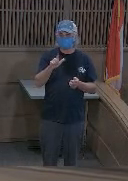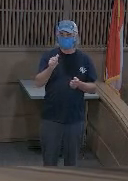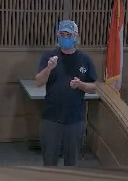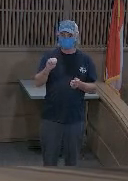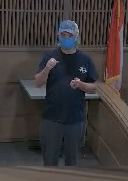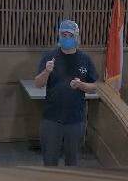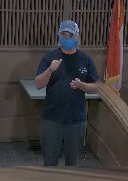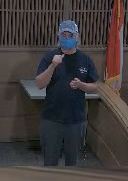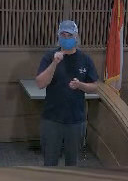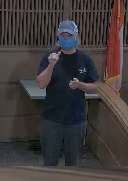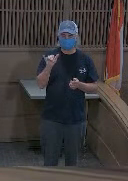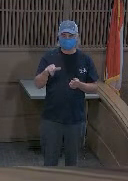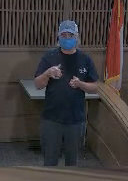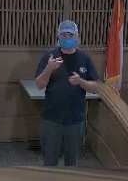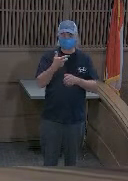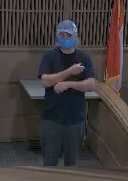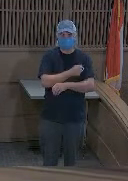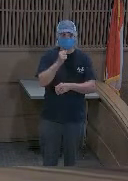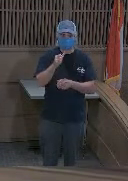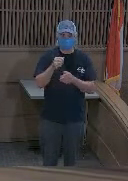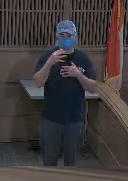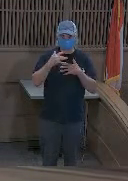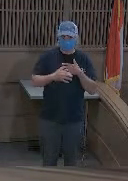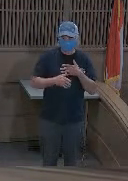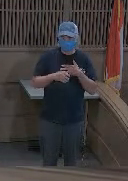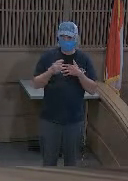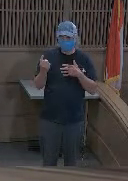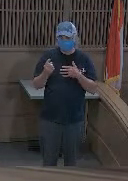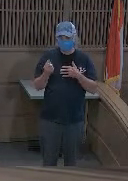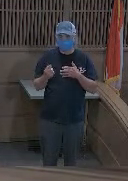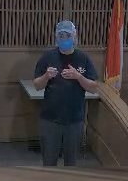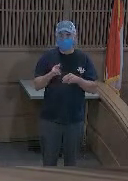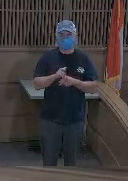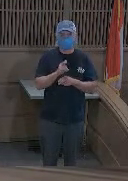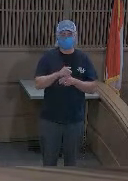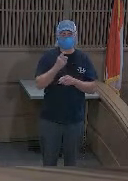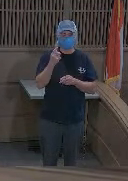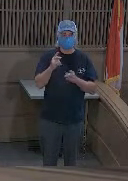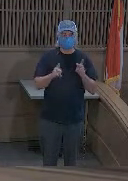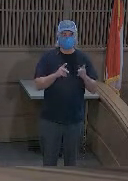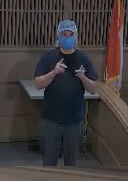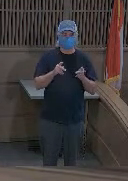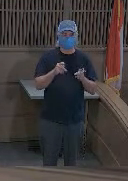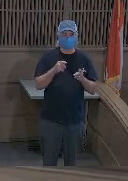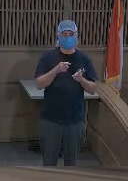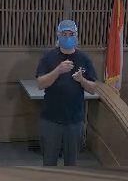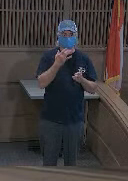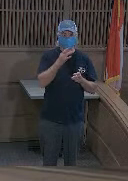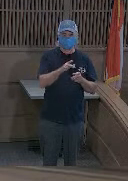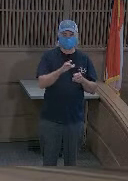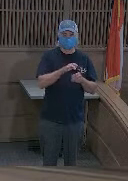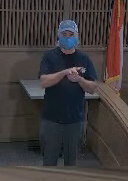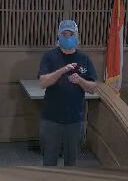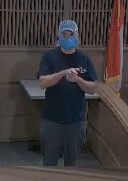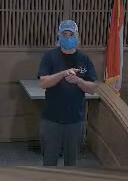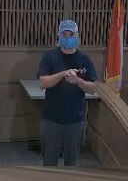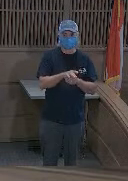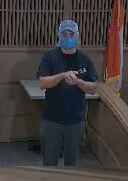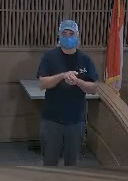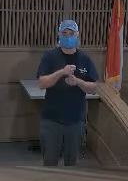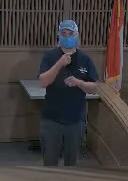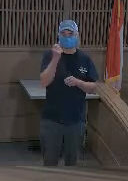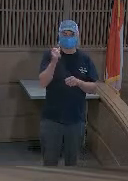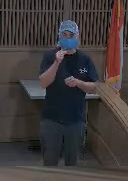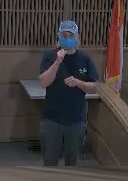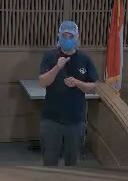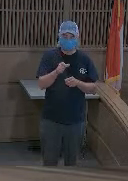blood product. It is also used for people who are fortunate enough not to be ill enough to be placed inside the